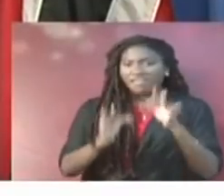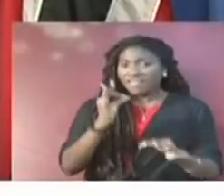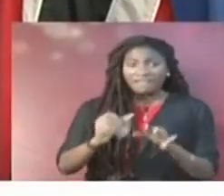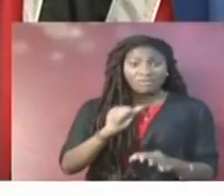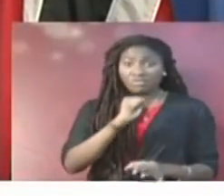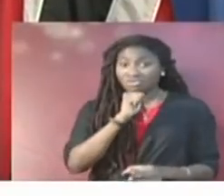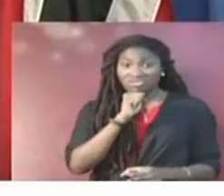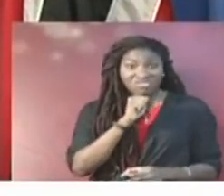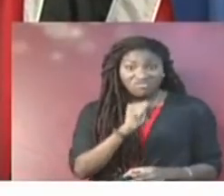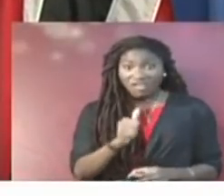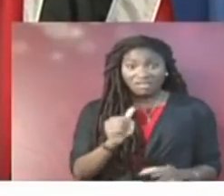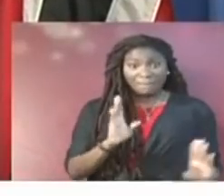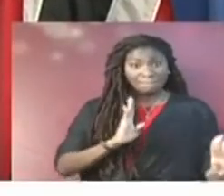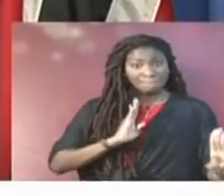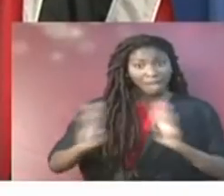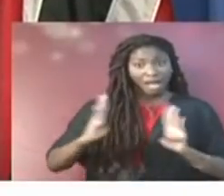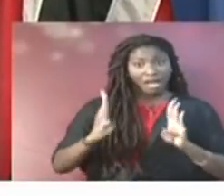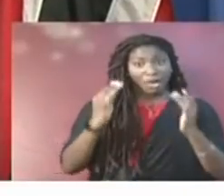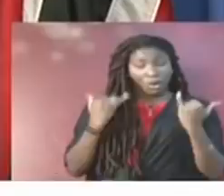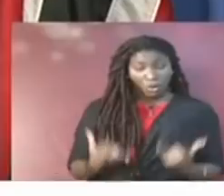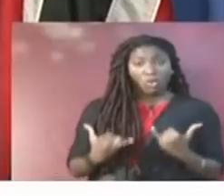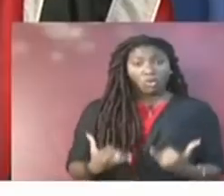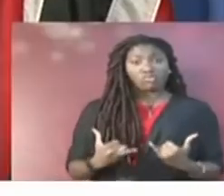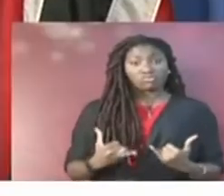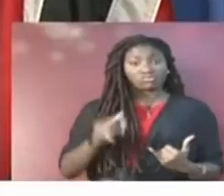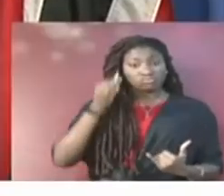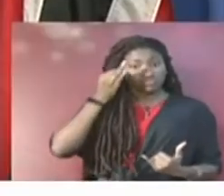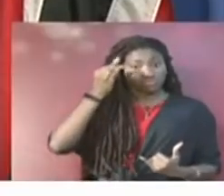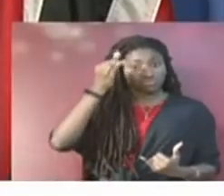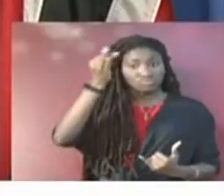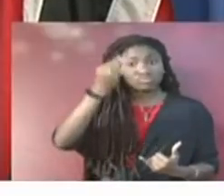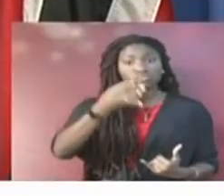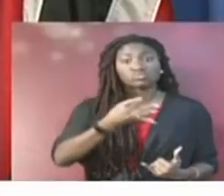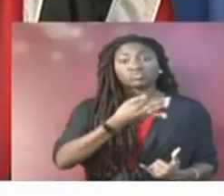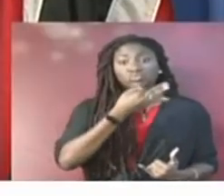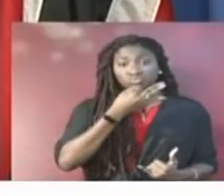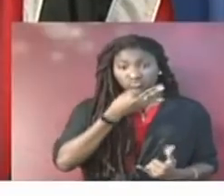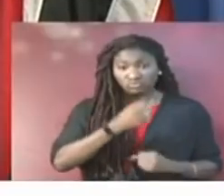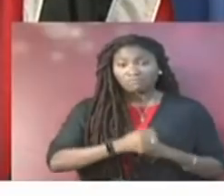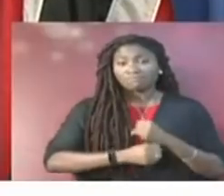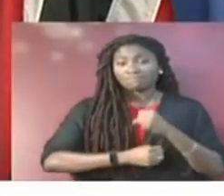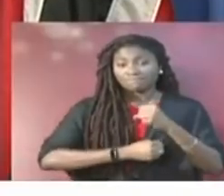now, our portion would be unthinkable.